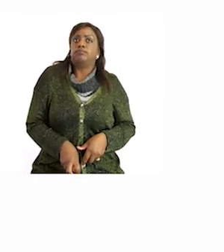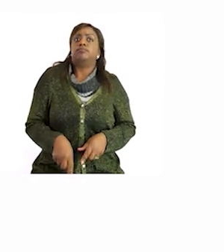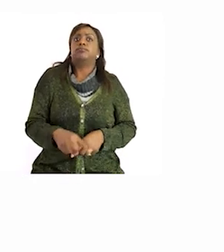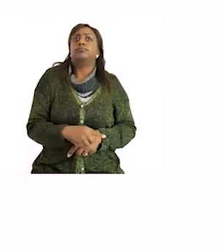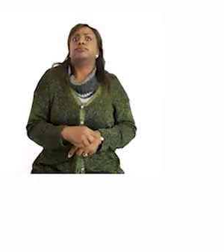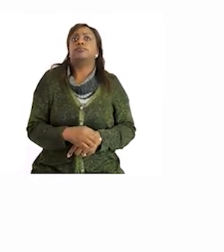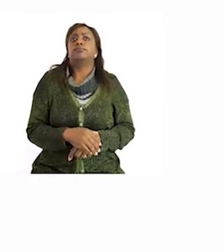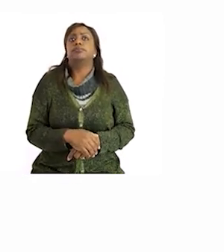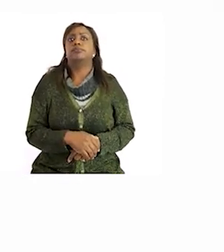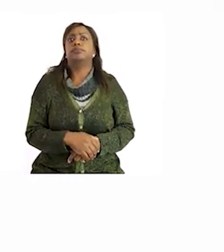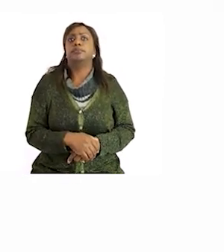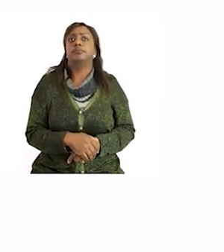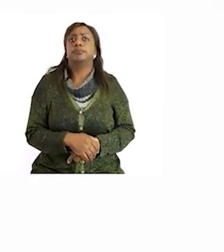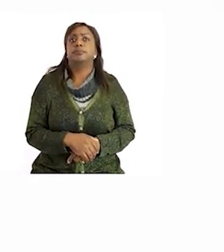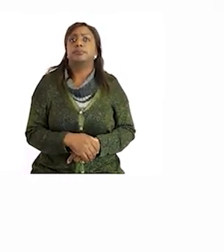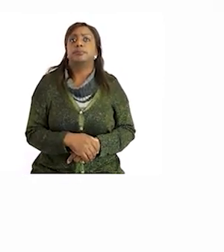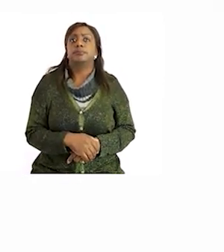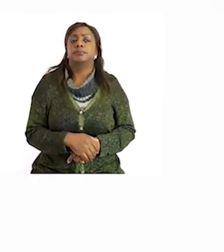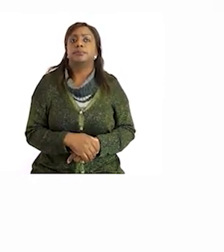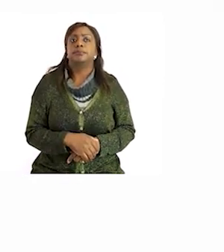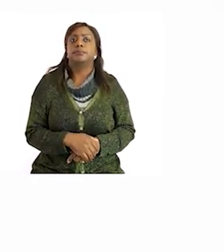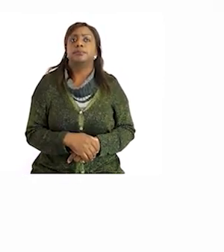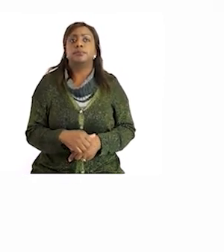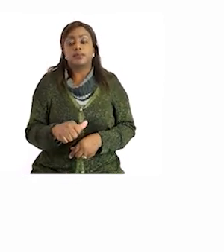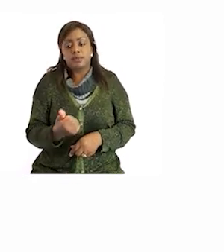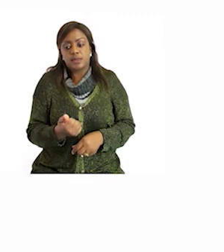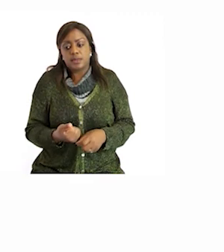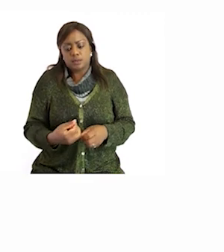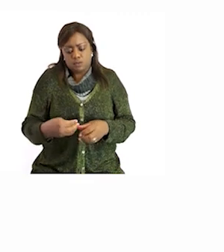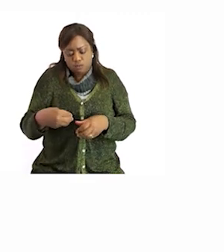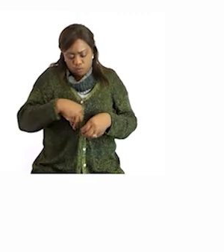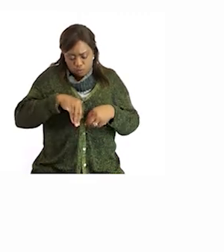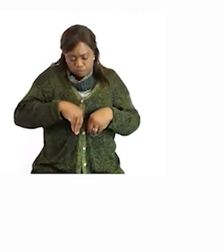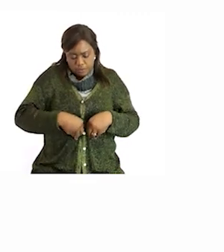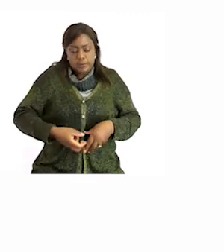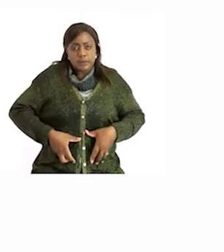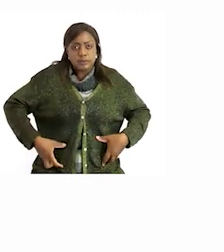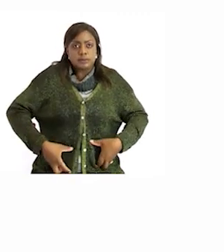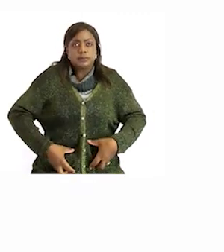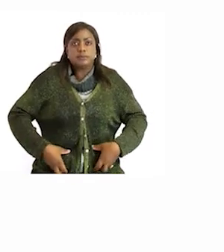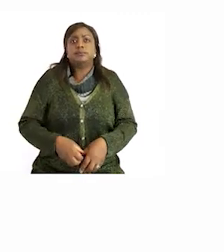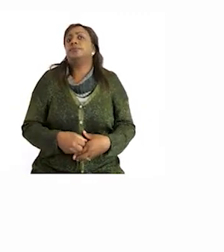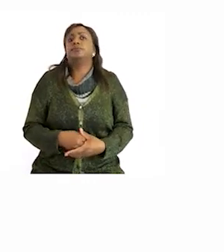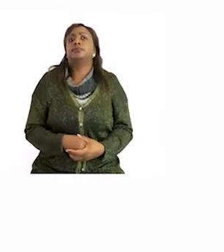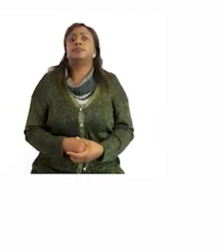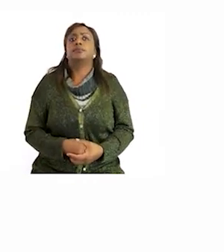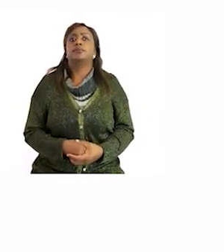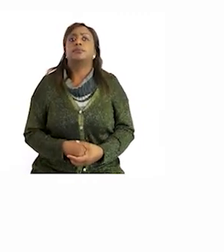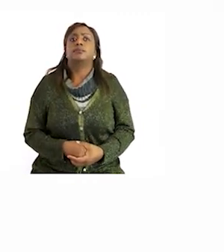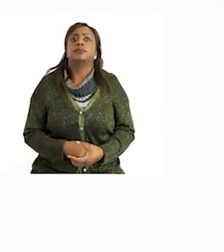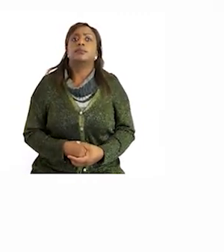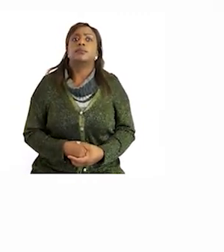external organ, and it houses, yes, other organs, but it will be the only one visible from outside.